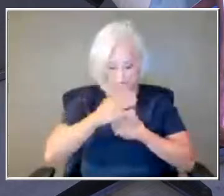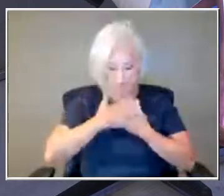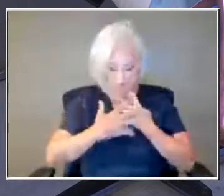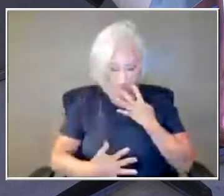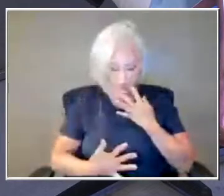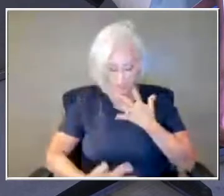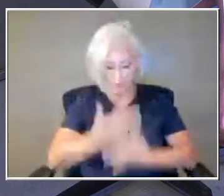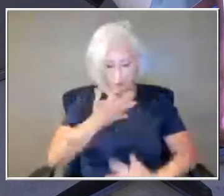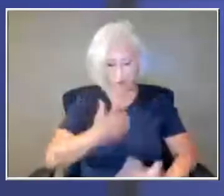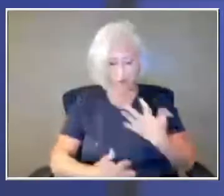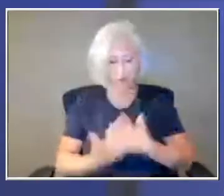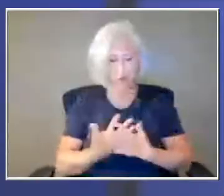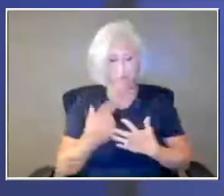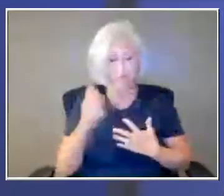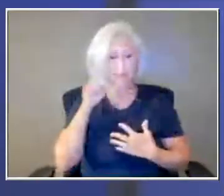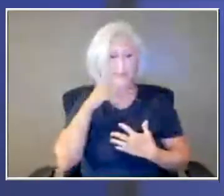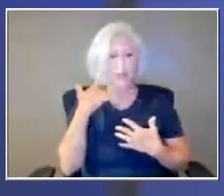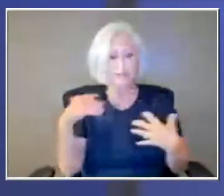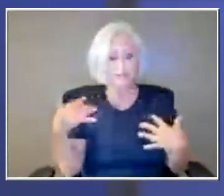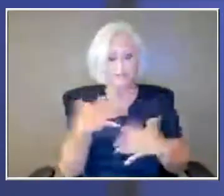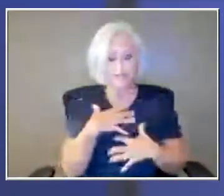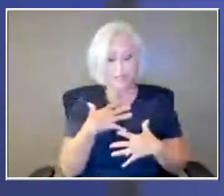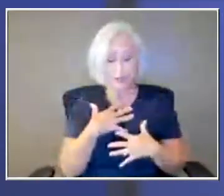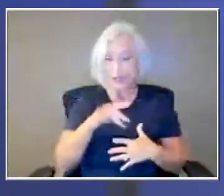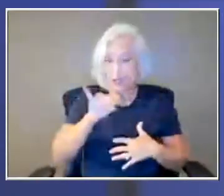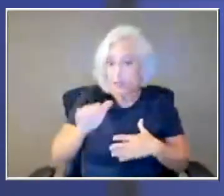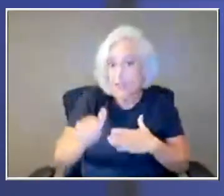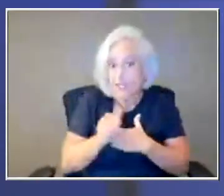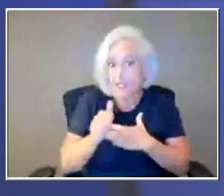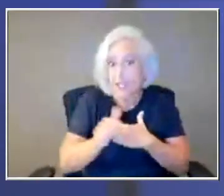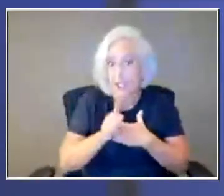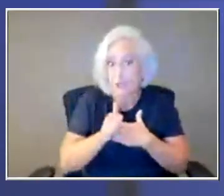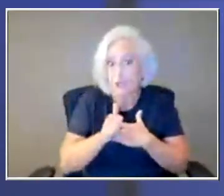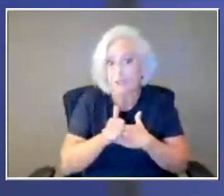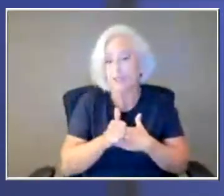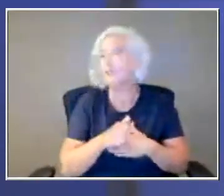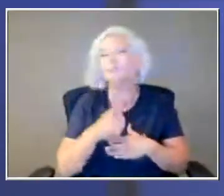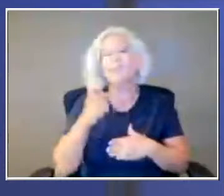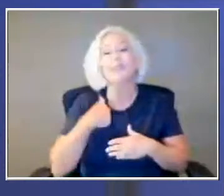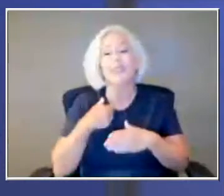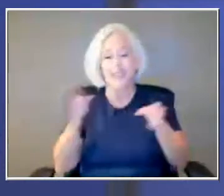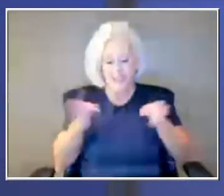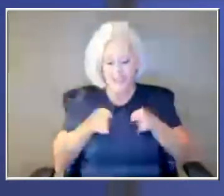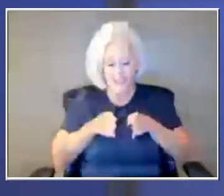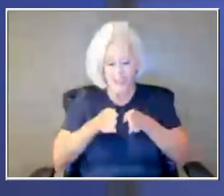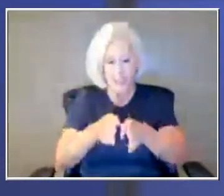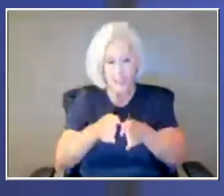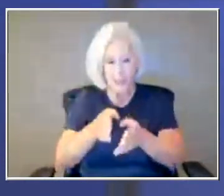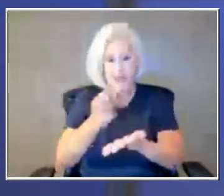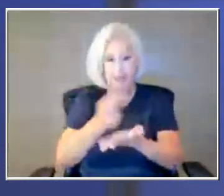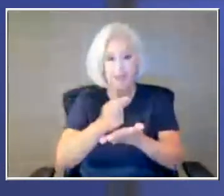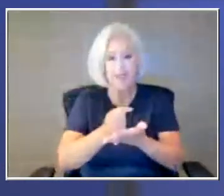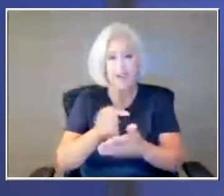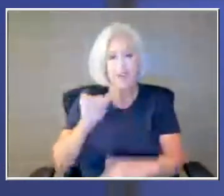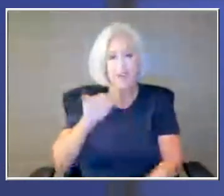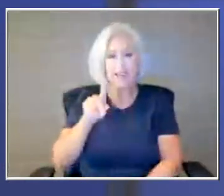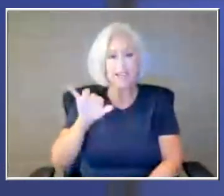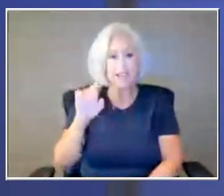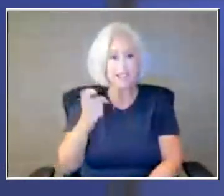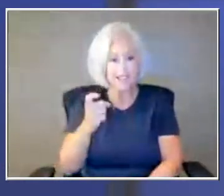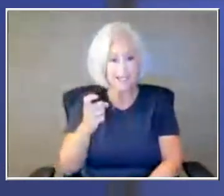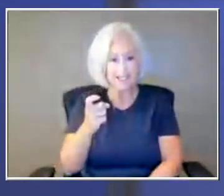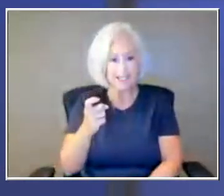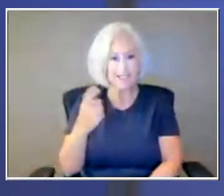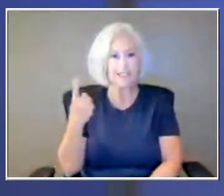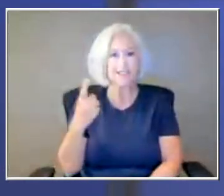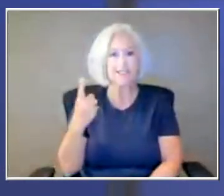dangerous? Well, I think we could say that they have a narrow therapeutic index, and that this is, for example, something that has a wide therapeutic